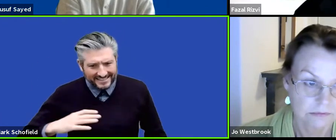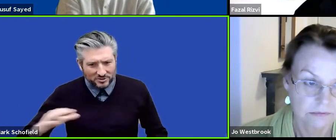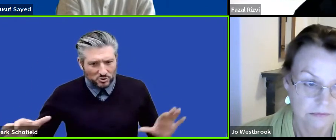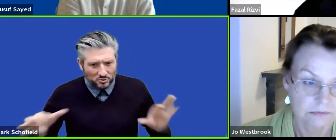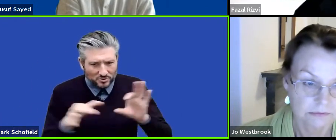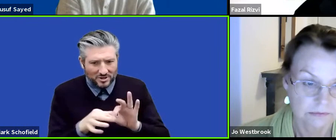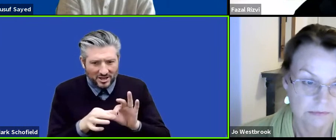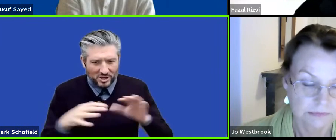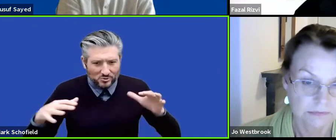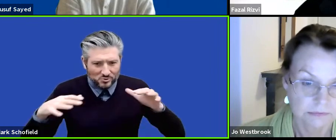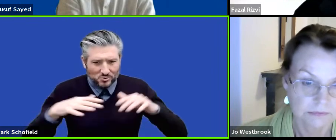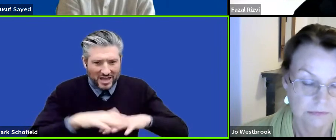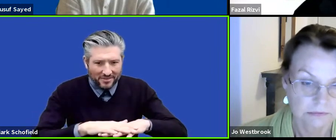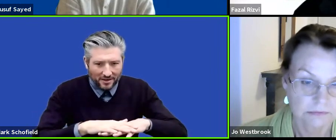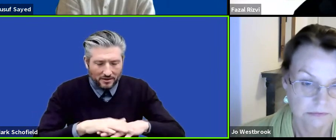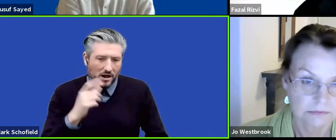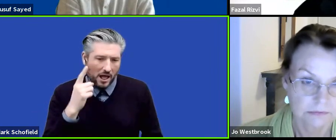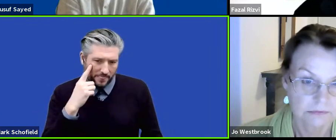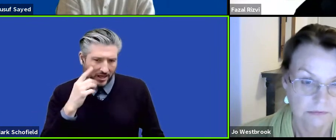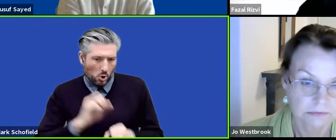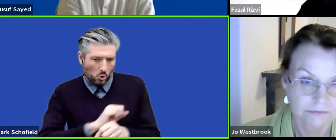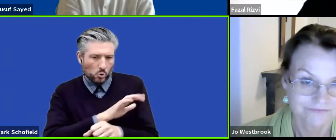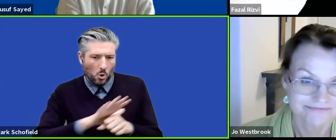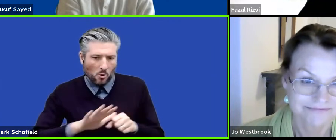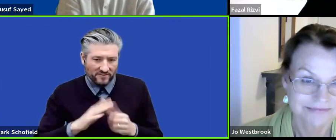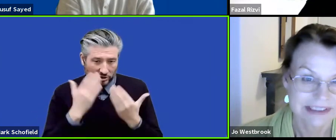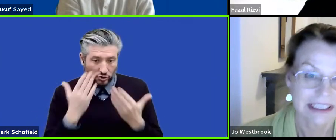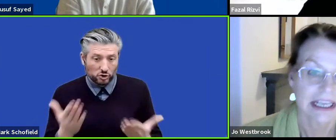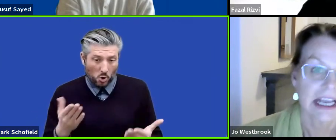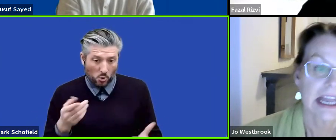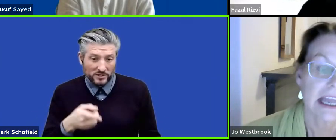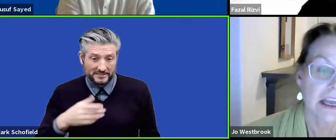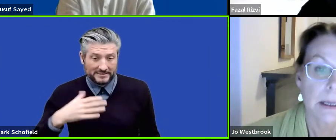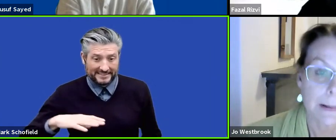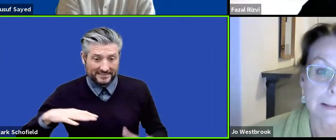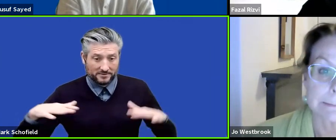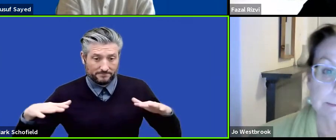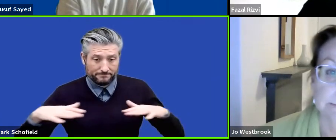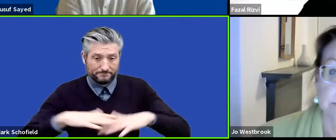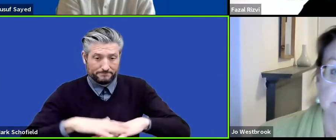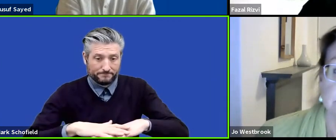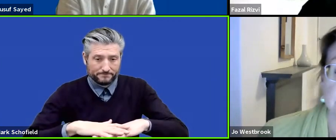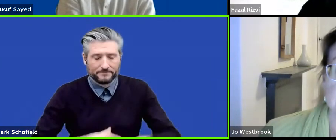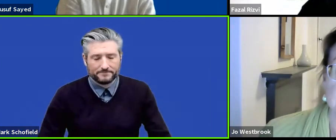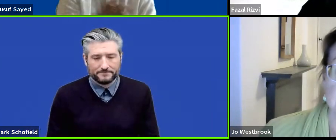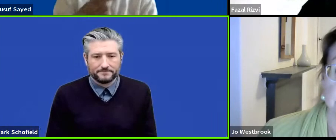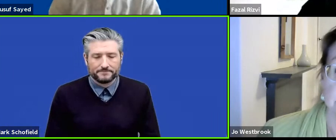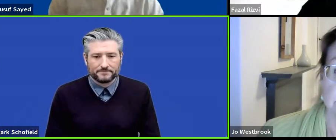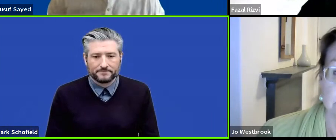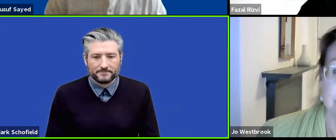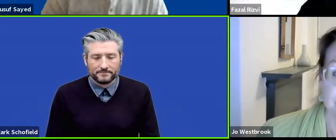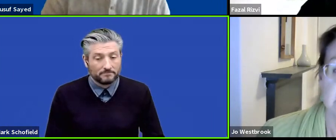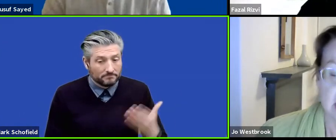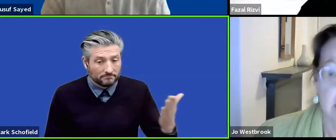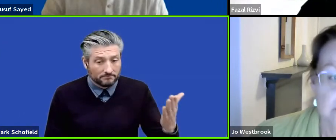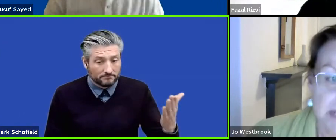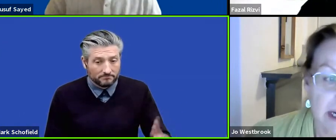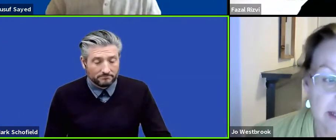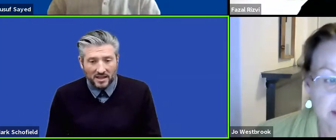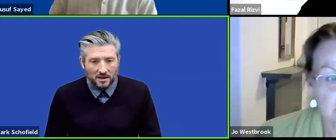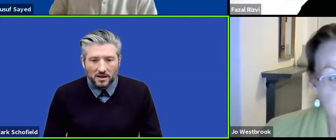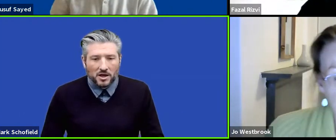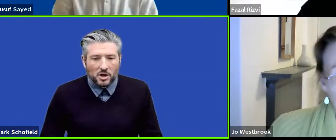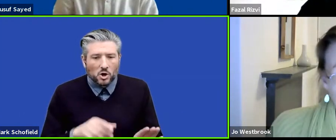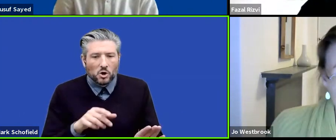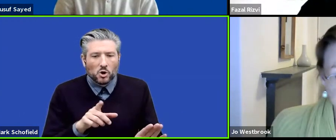been highlighted by the COVID crisis, in my view. Yusuf? No, we'll go to other questions.